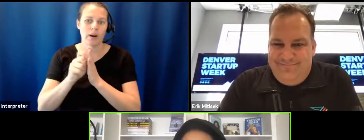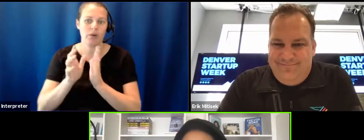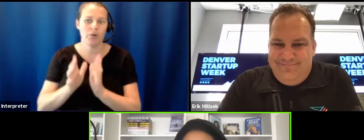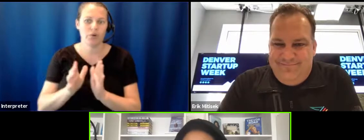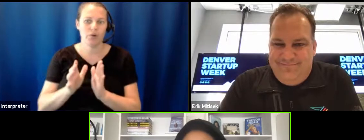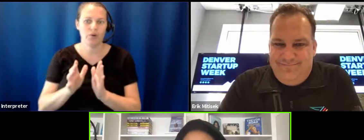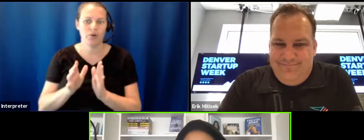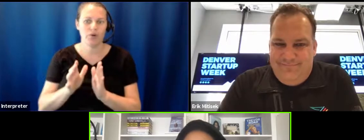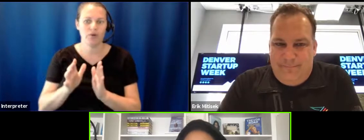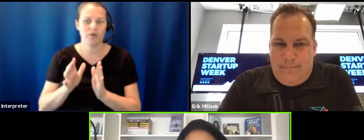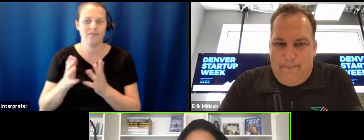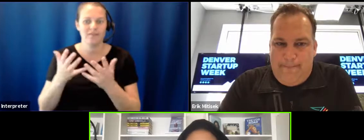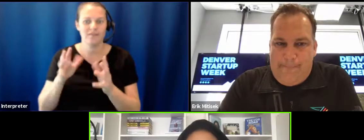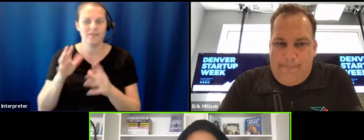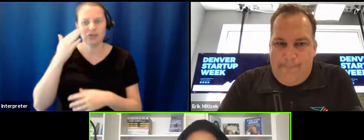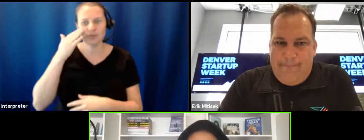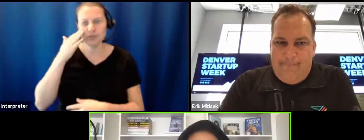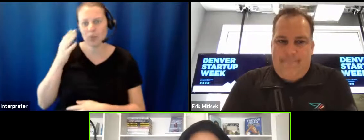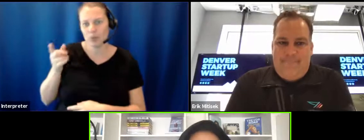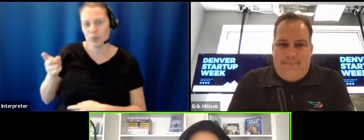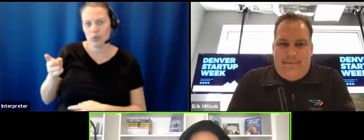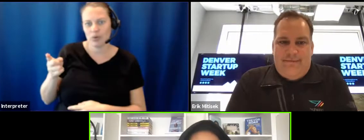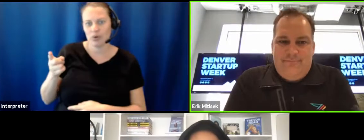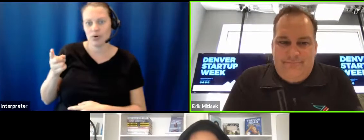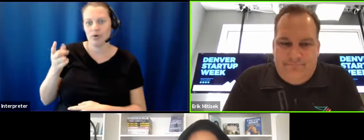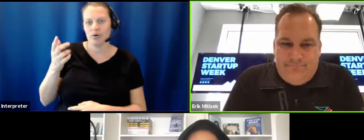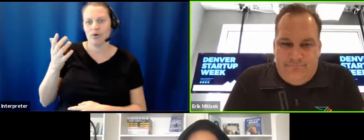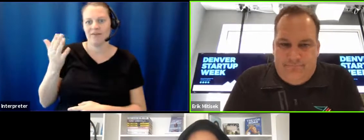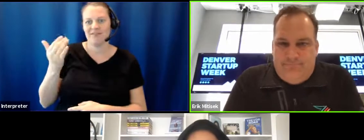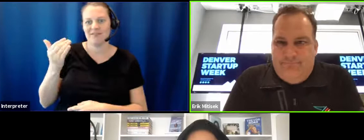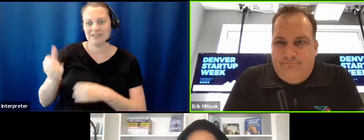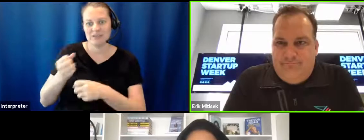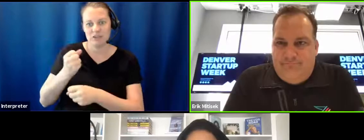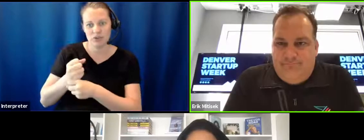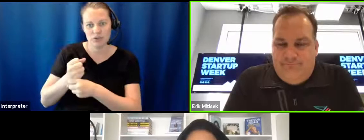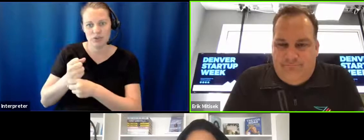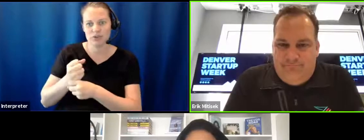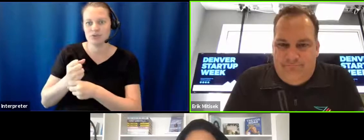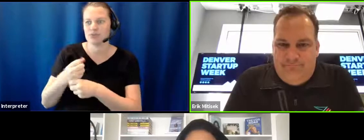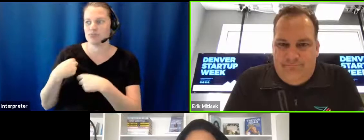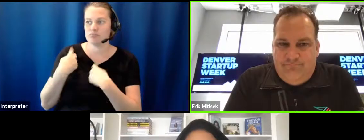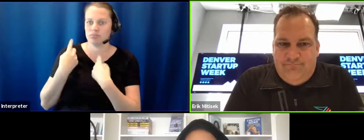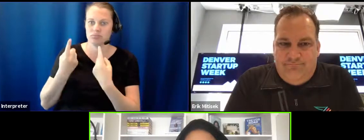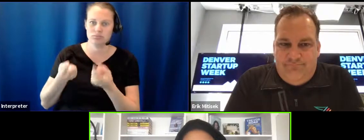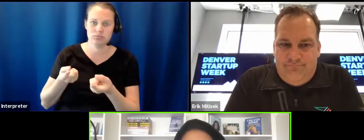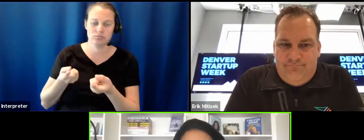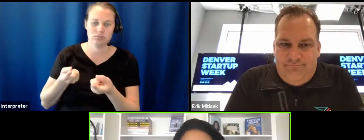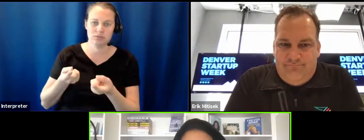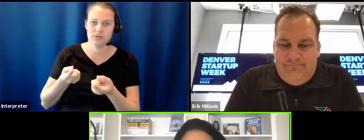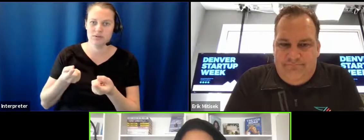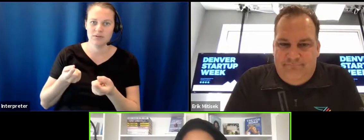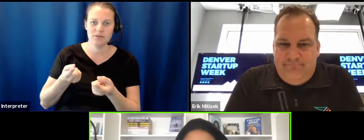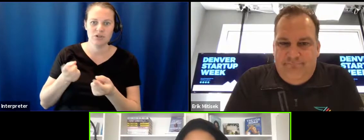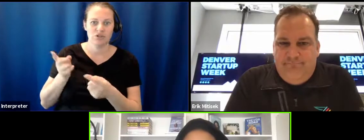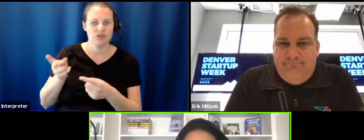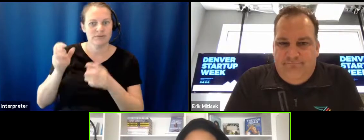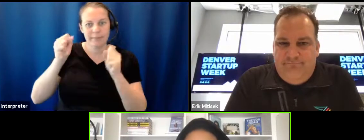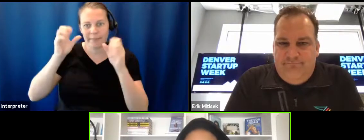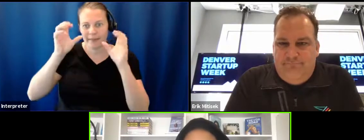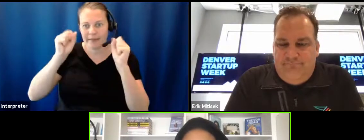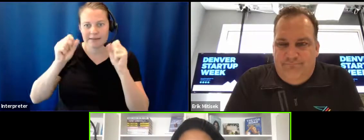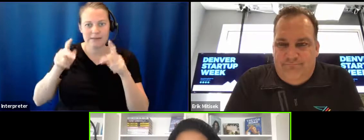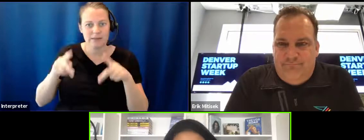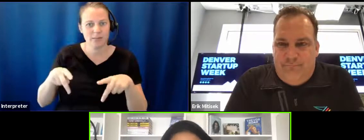than 15 years. So we've known each other for a long time. She has, she's just an amazing person. She's an